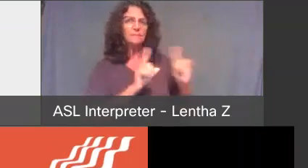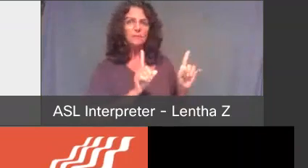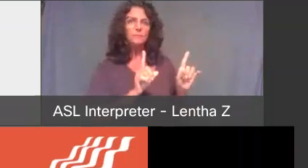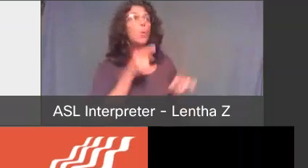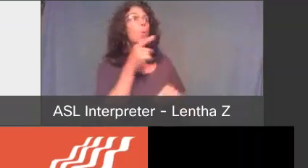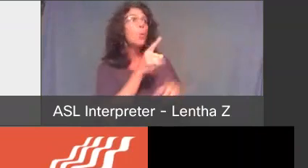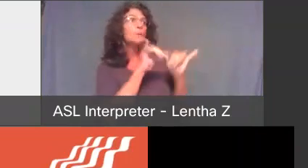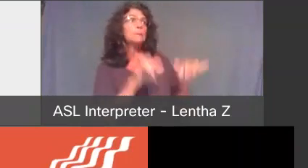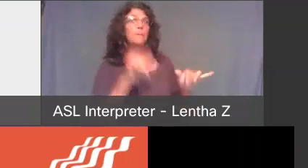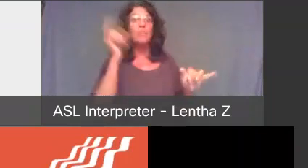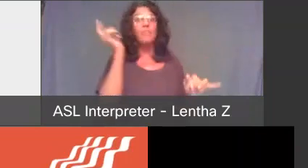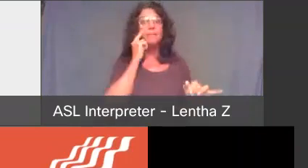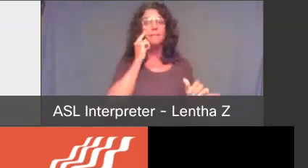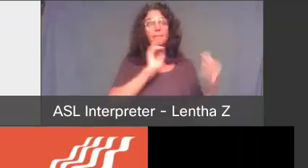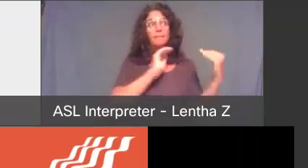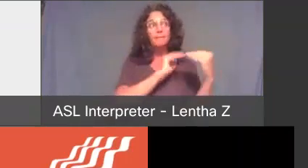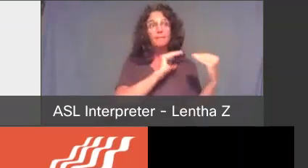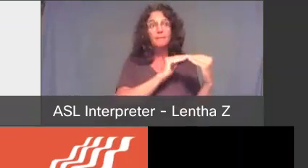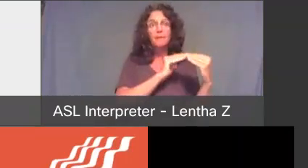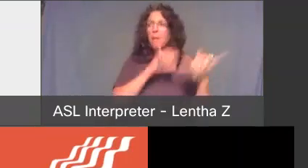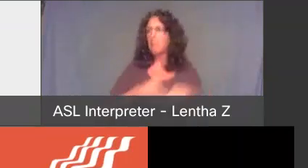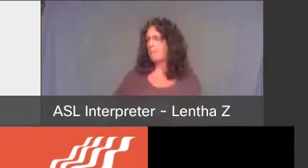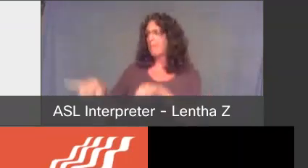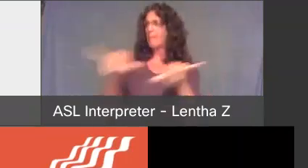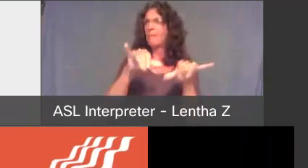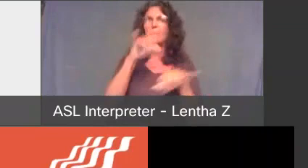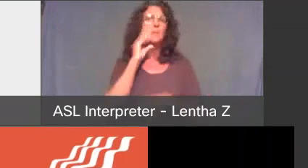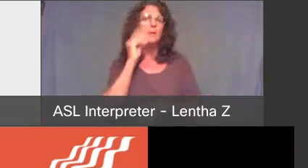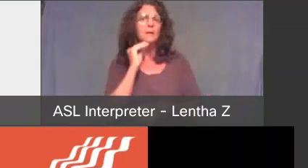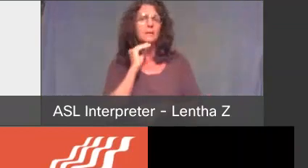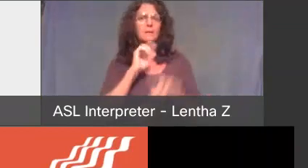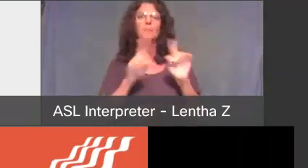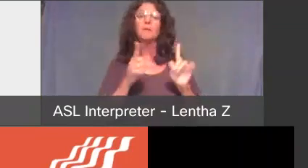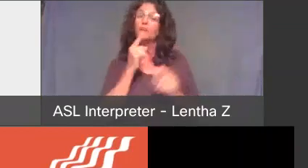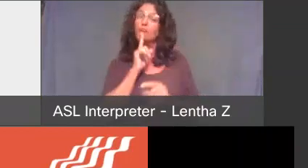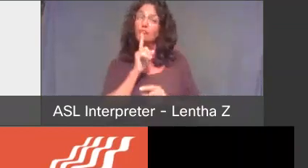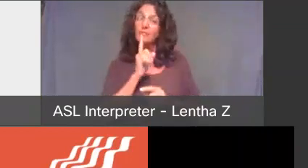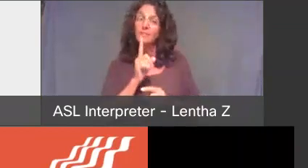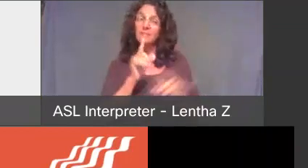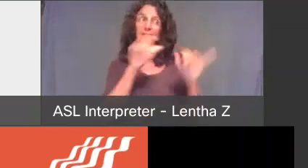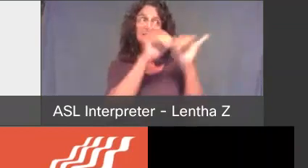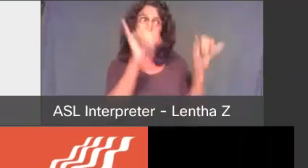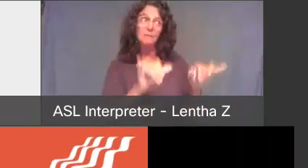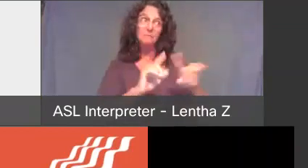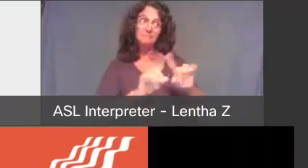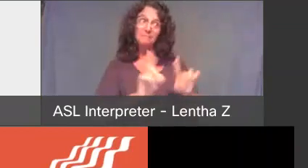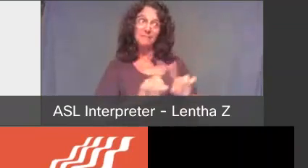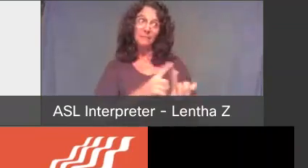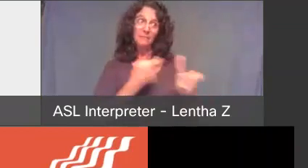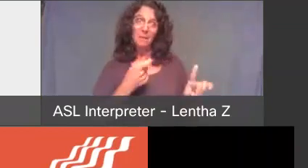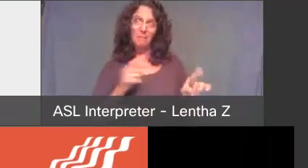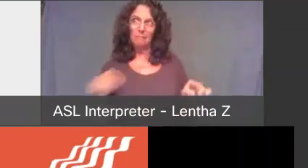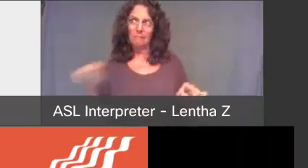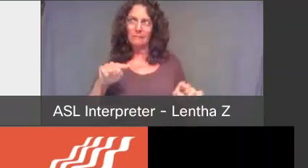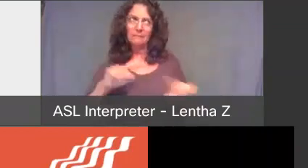or might think we all have the same experience with, but these systems become very different when we have a different intersection